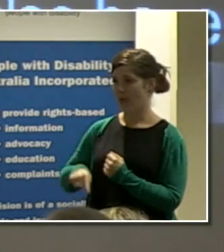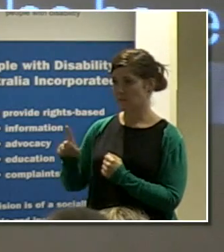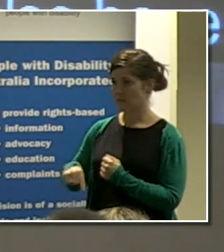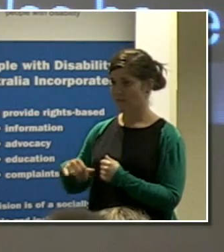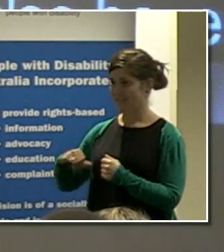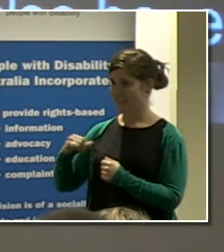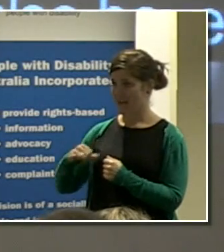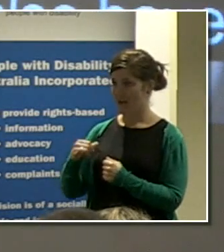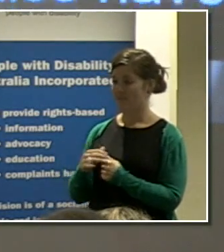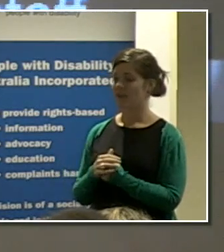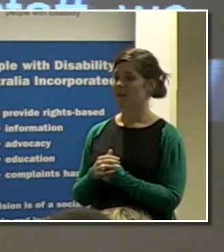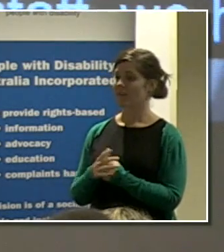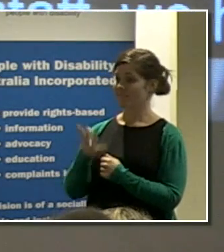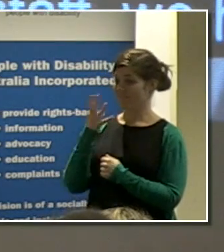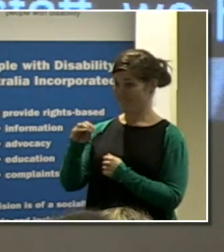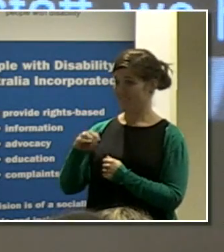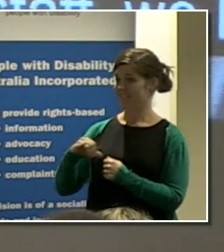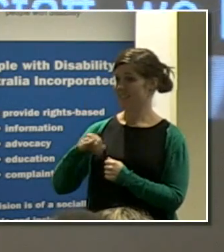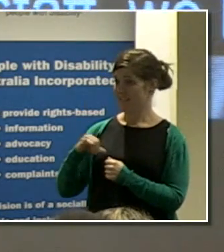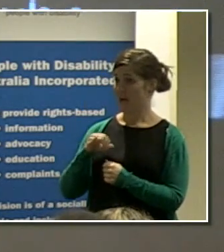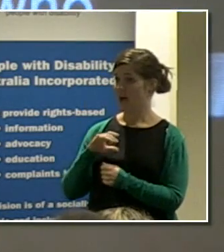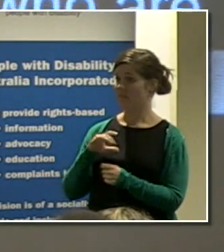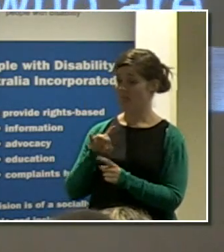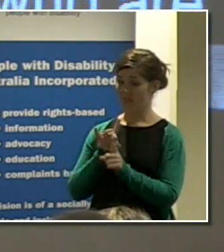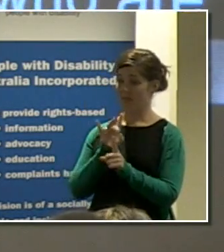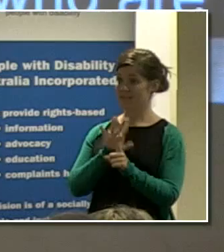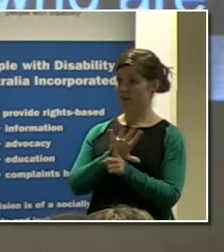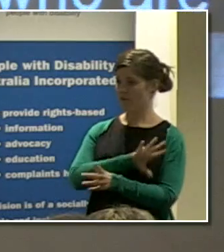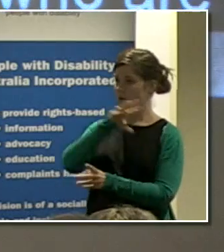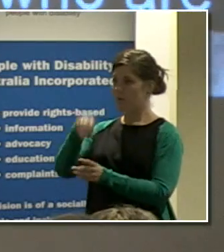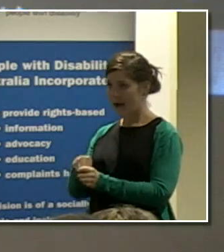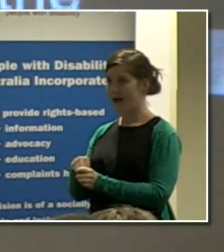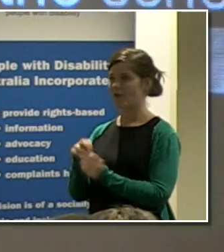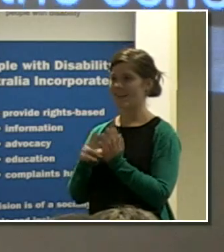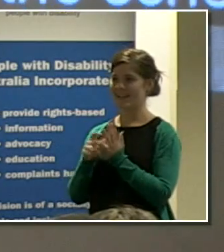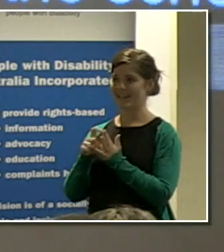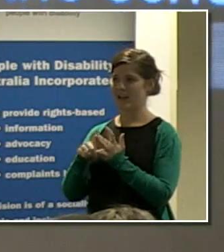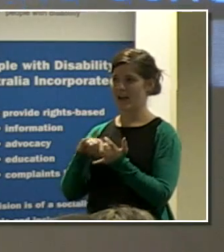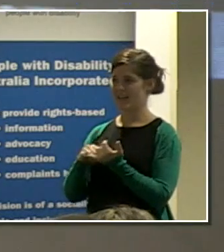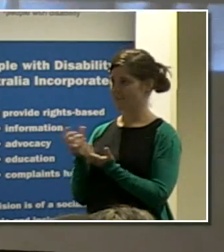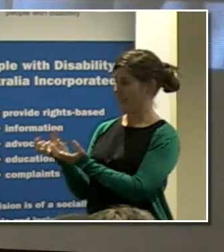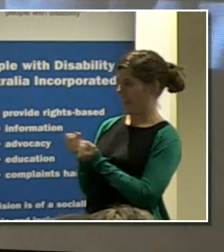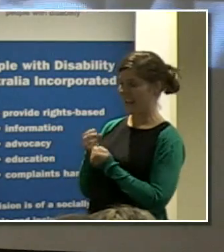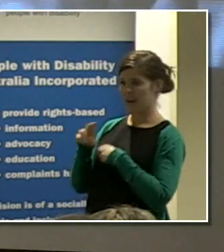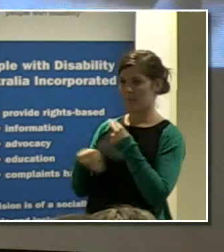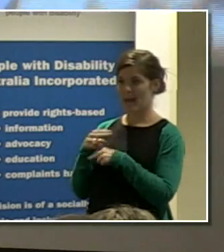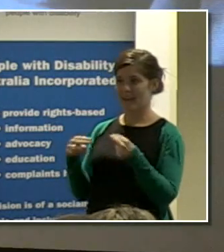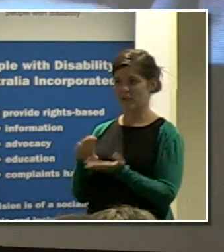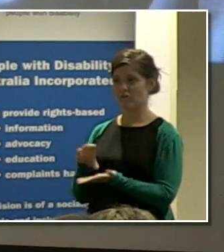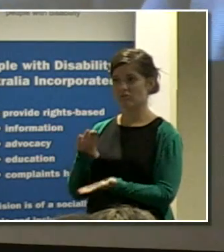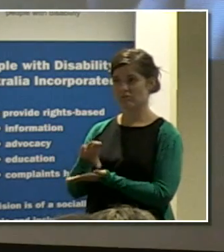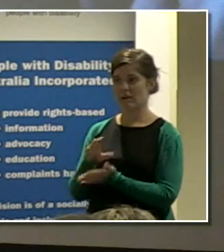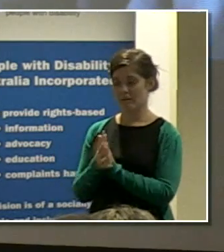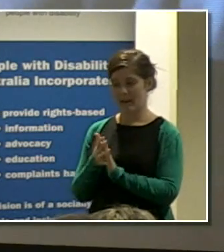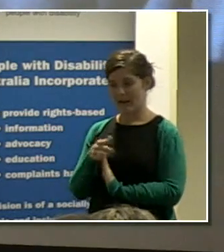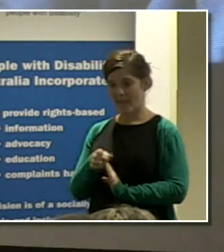have 50 of our staff who are actually participants in the scheme. So they have a level of